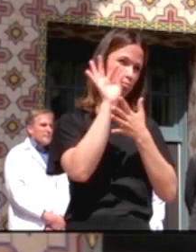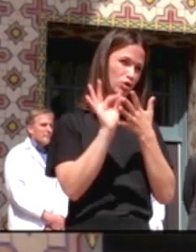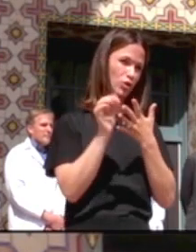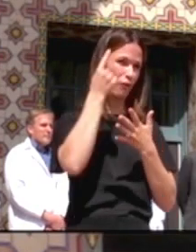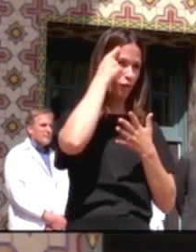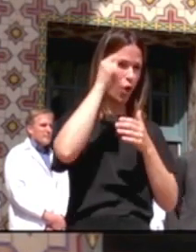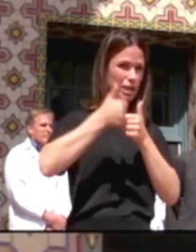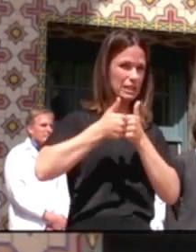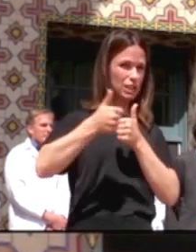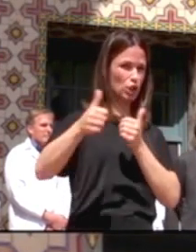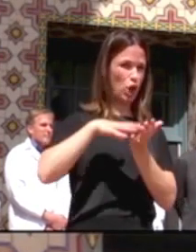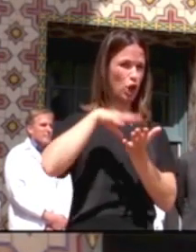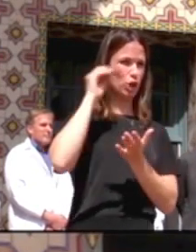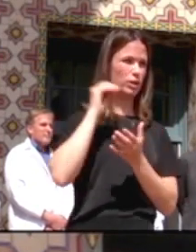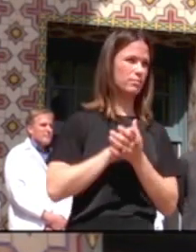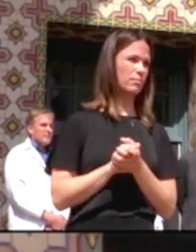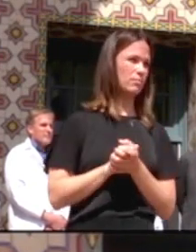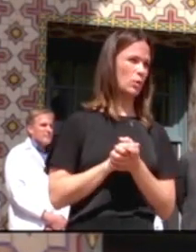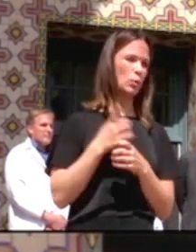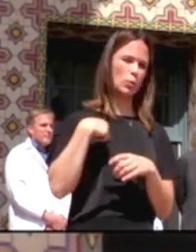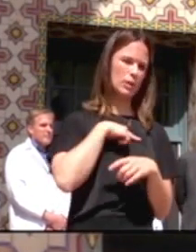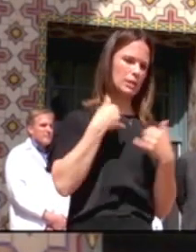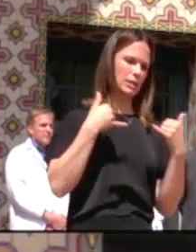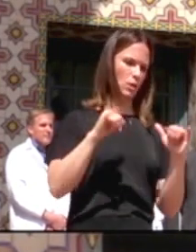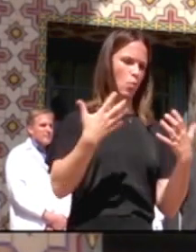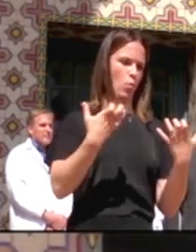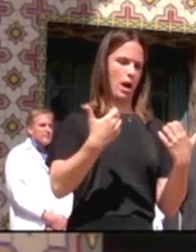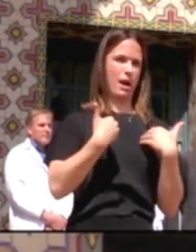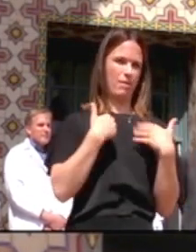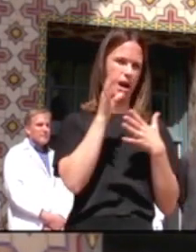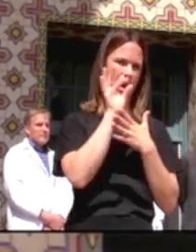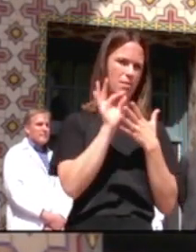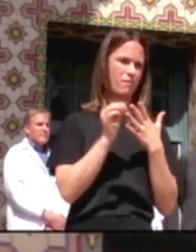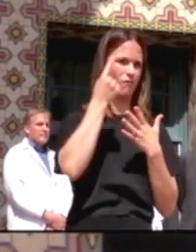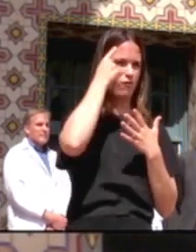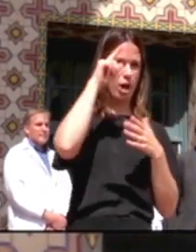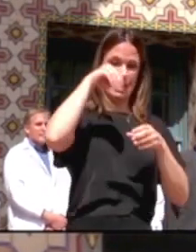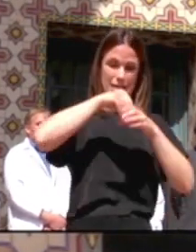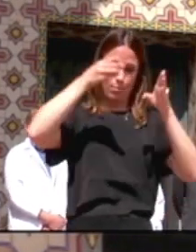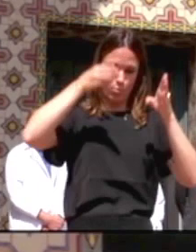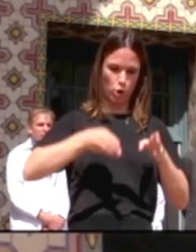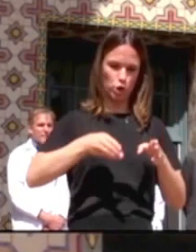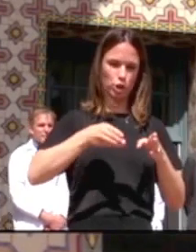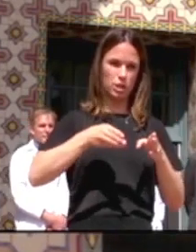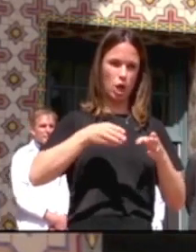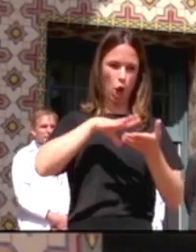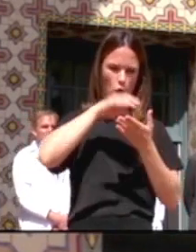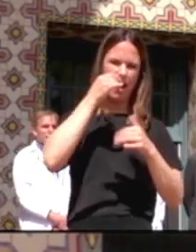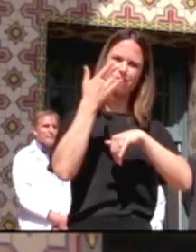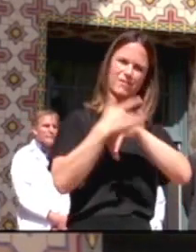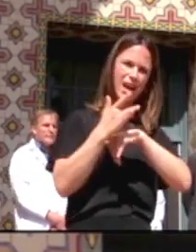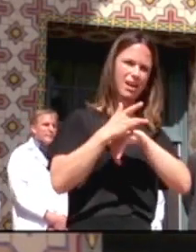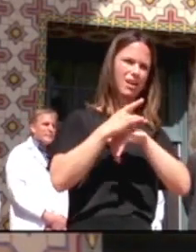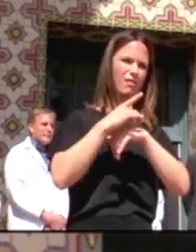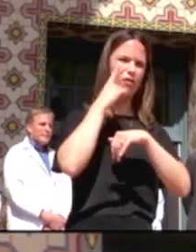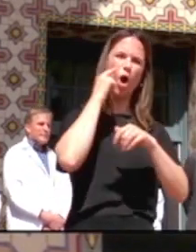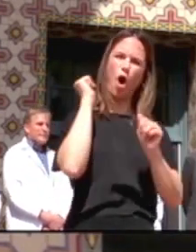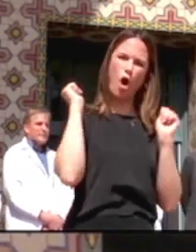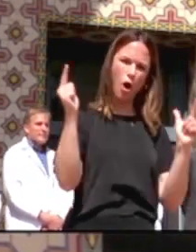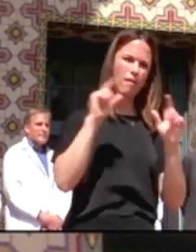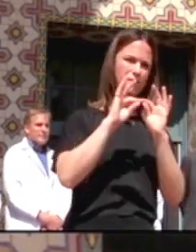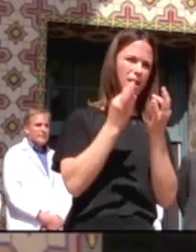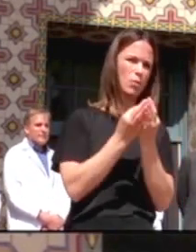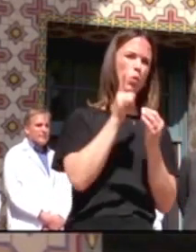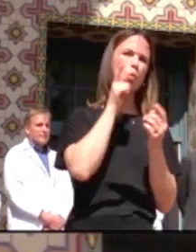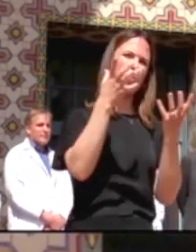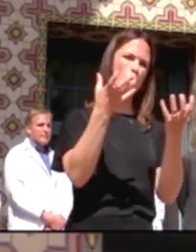for distance learning. We still want to have the option for in-person learning available for every family